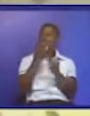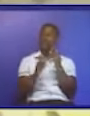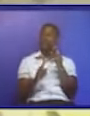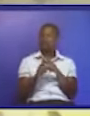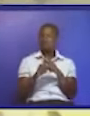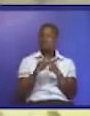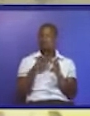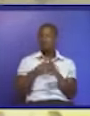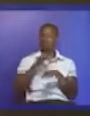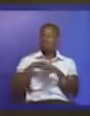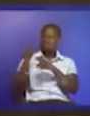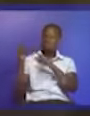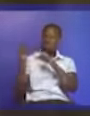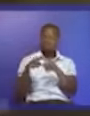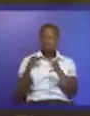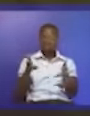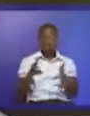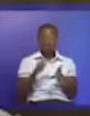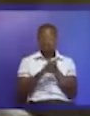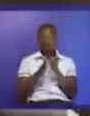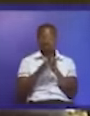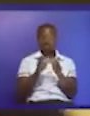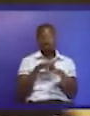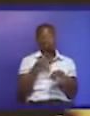like Mount Carmel in this place.